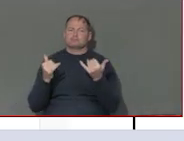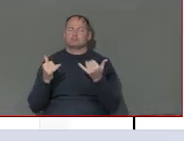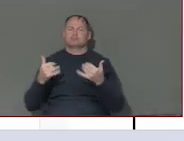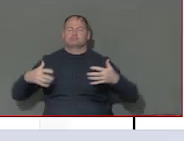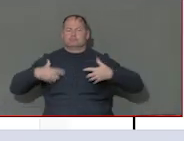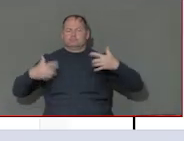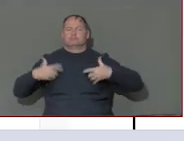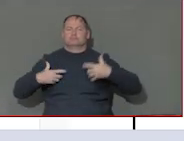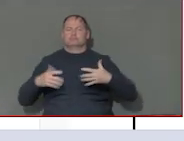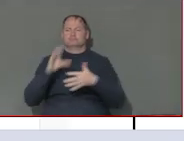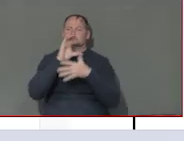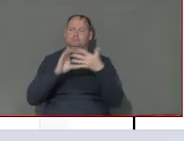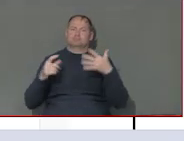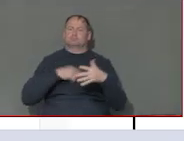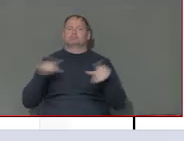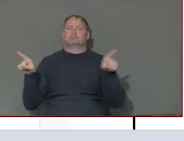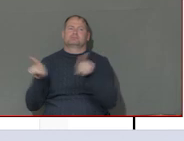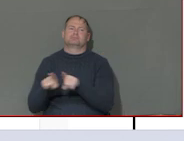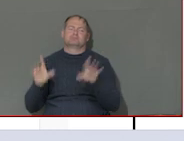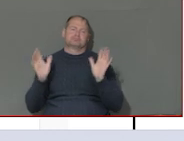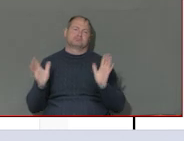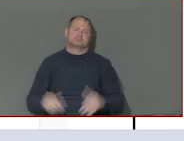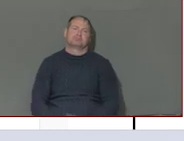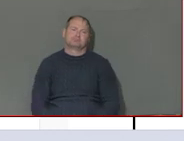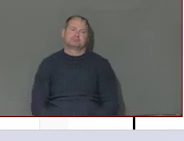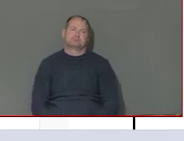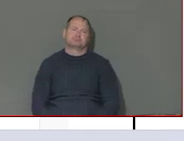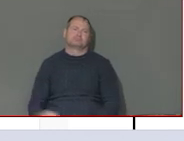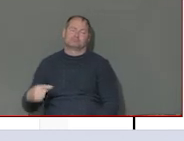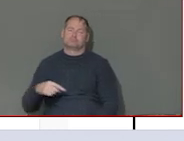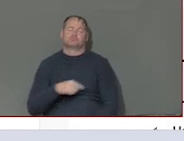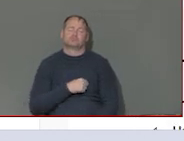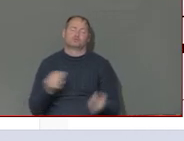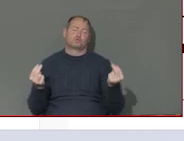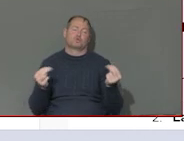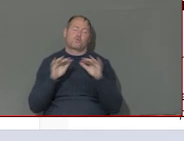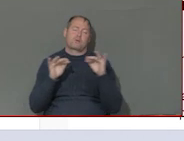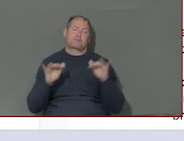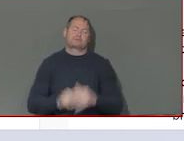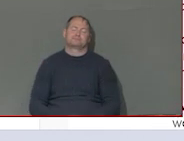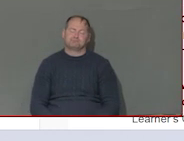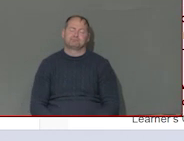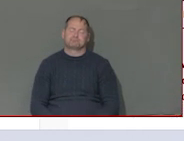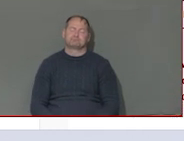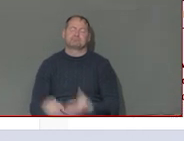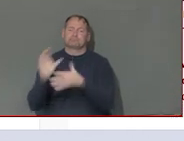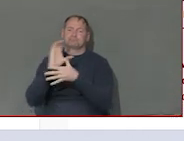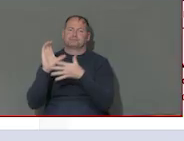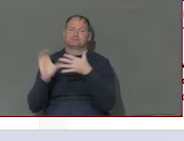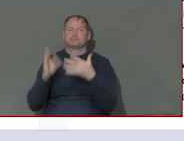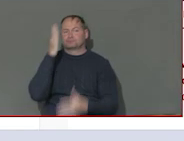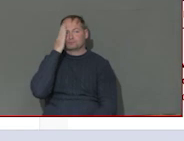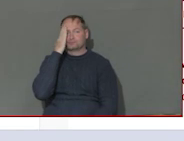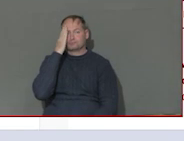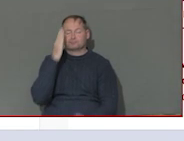apes, such as the orangutans. We are the modern humans. So the characteristics that you must know that